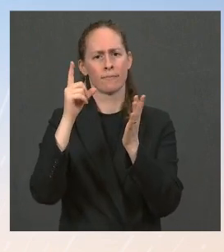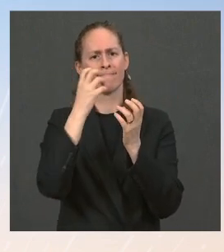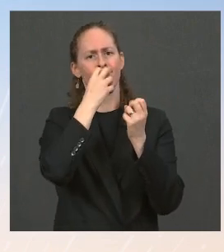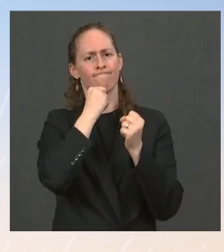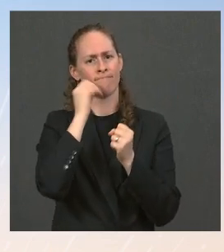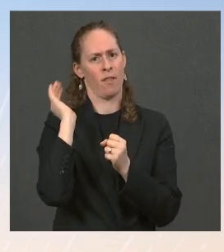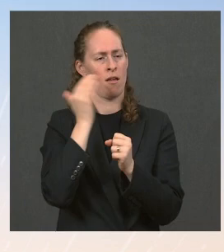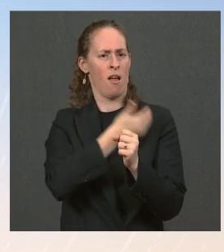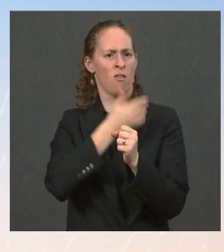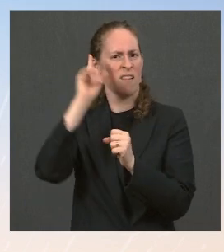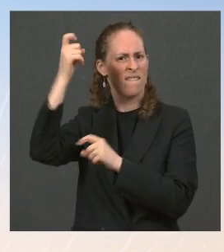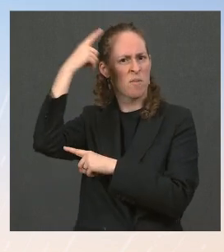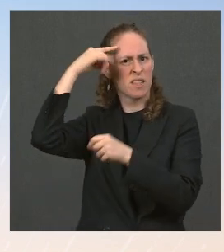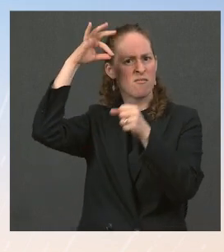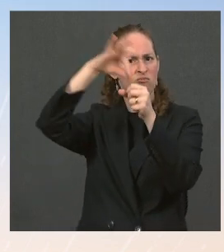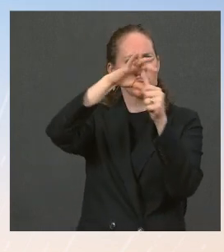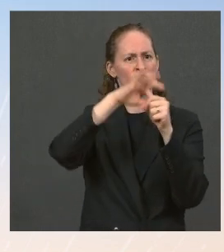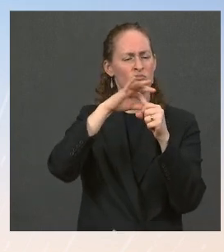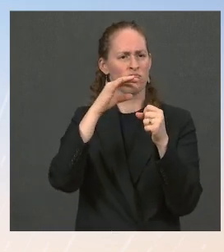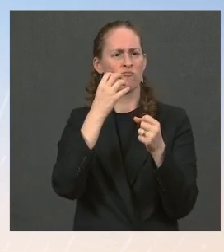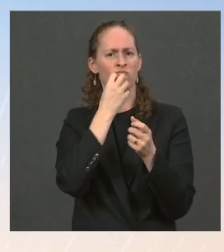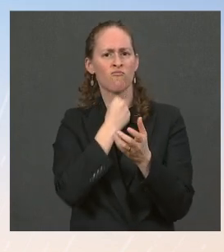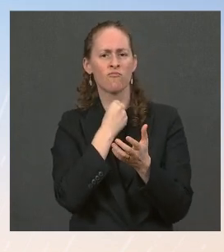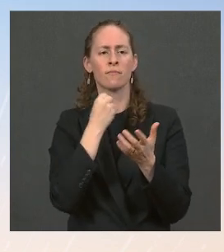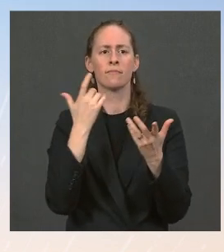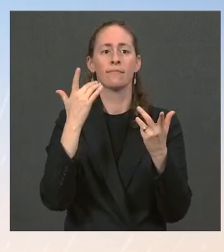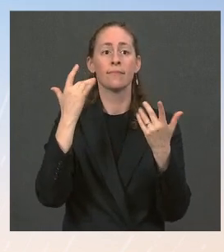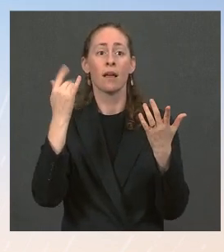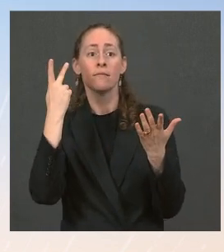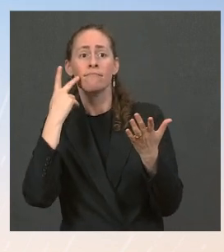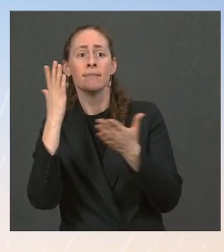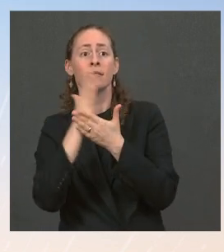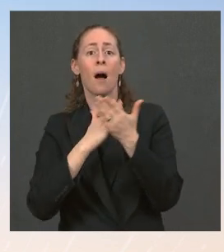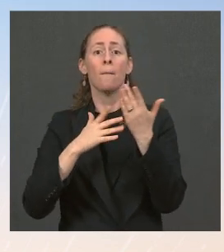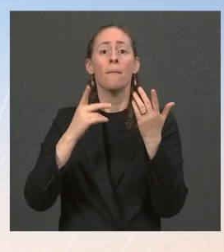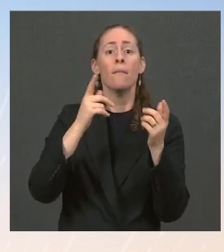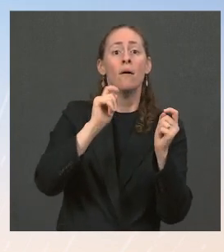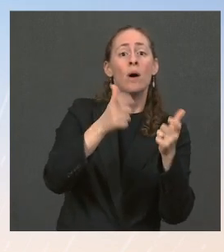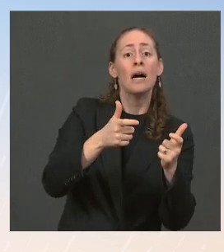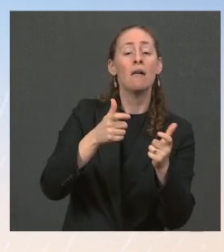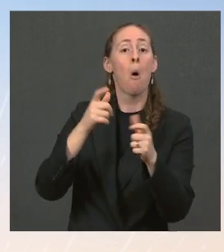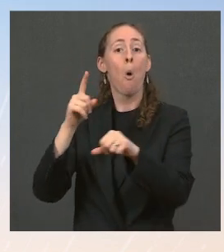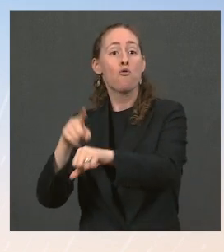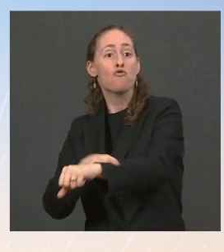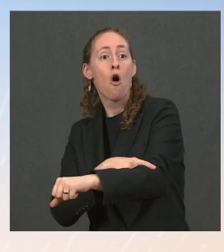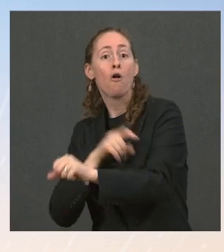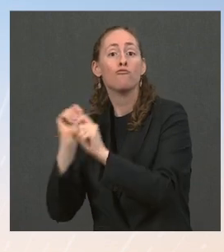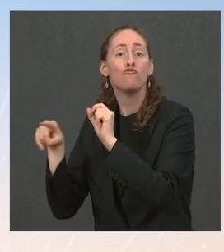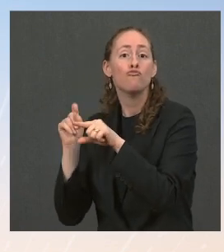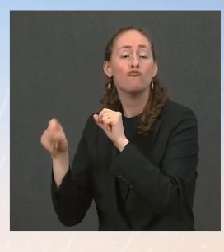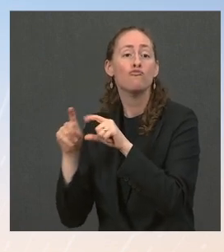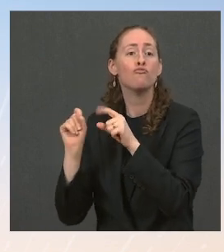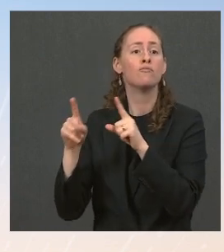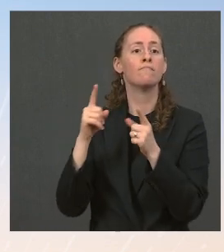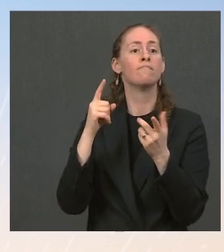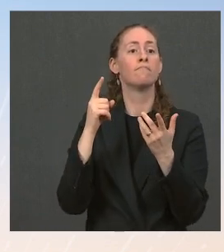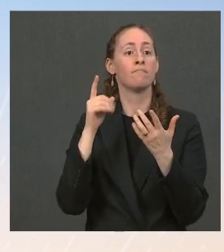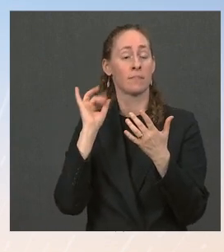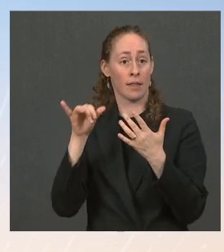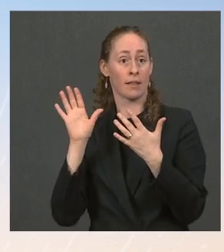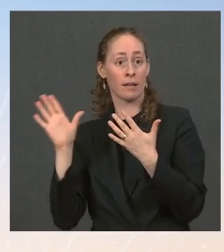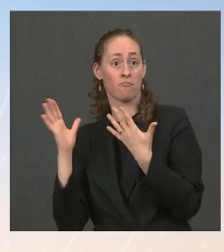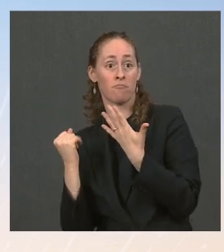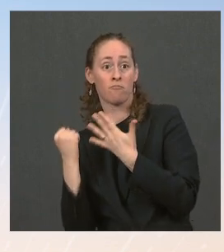format, whether it is multiple shorter Q&As or a longer formal press conference, is at the top of the list of the American public's